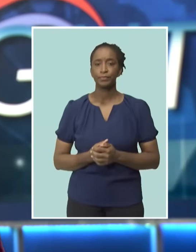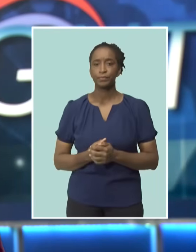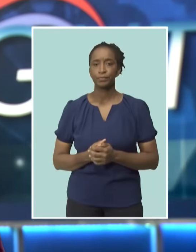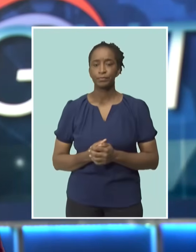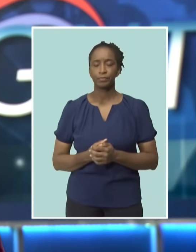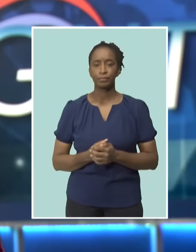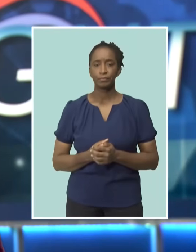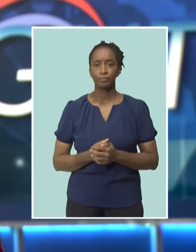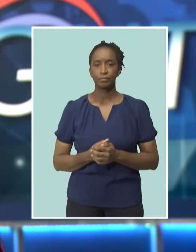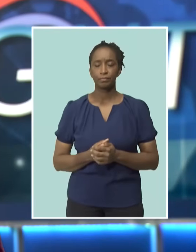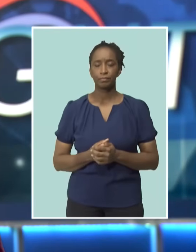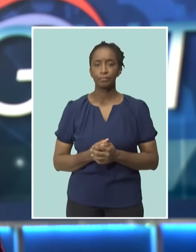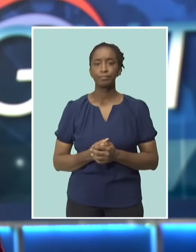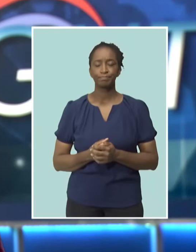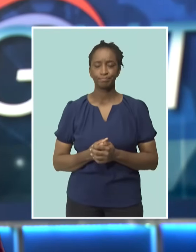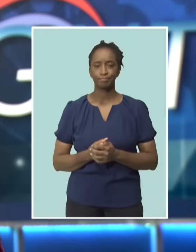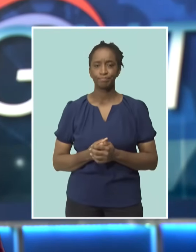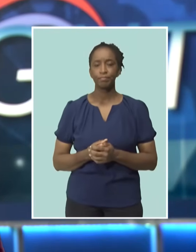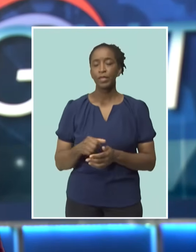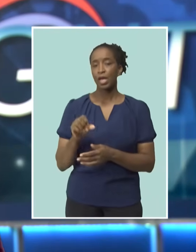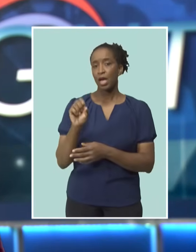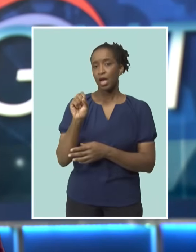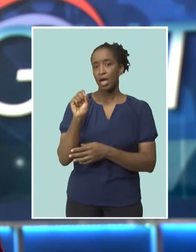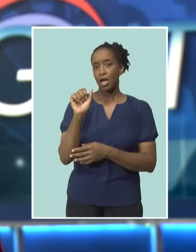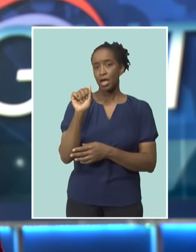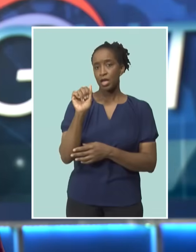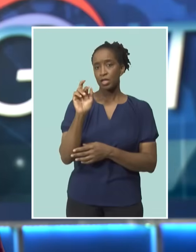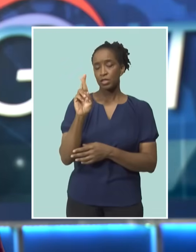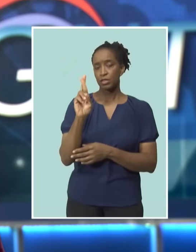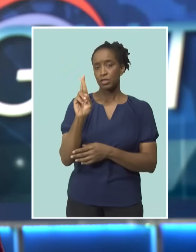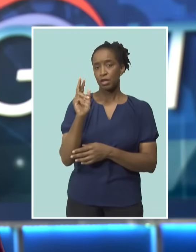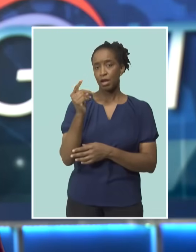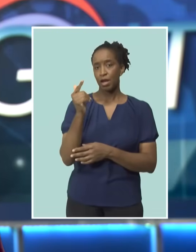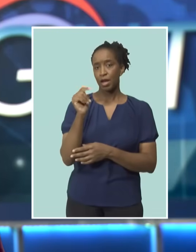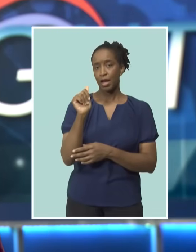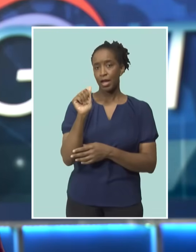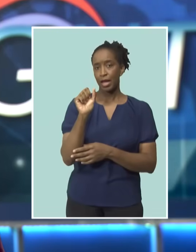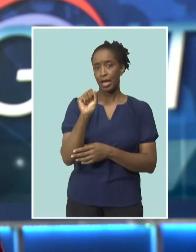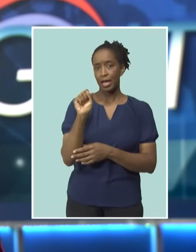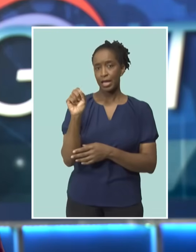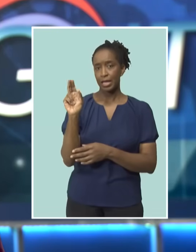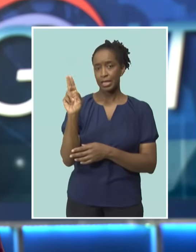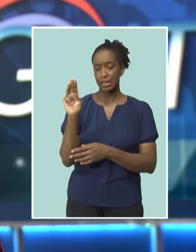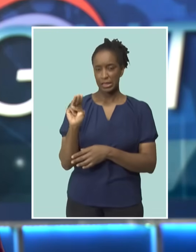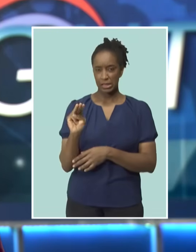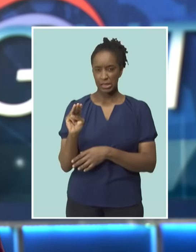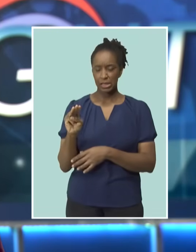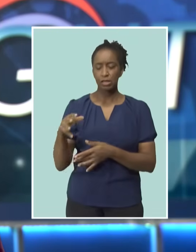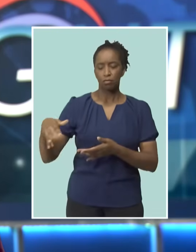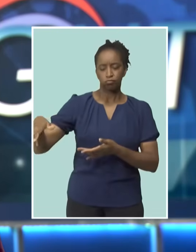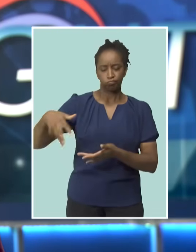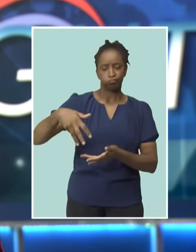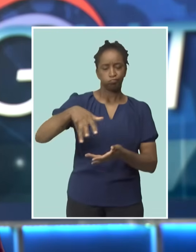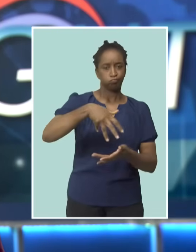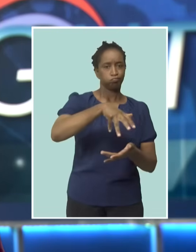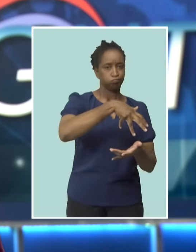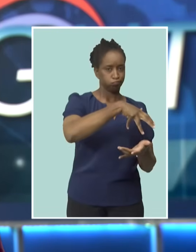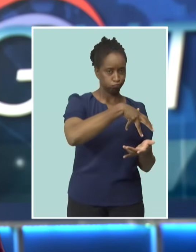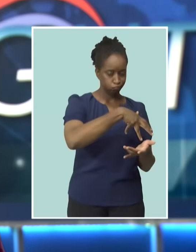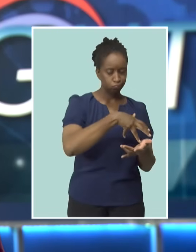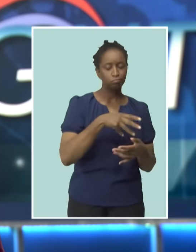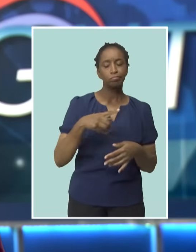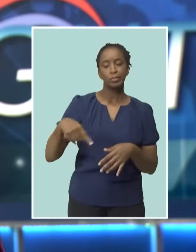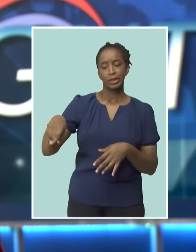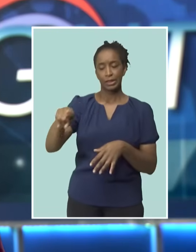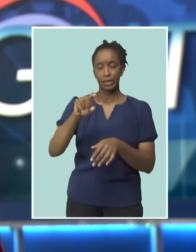Removal of the pesky sargassum seaweed at Consett St. John has started in an effort to give fisherfolk and residents some